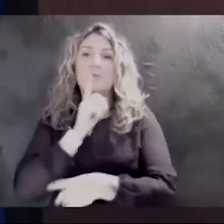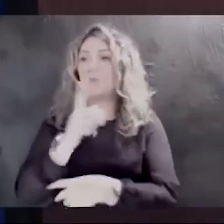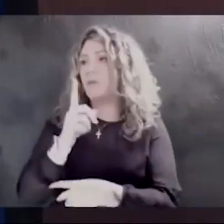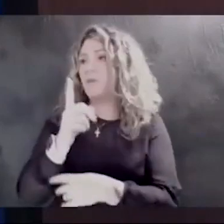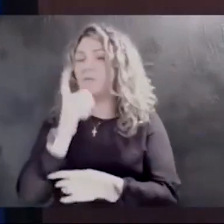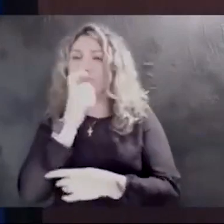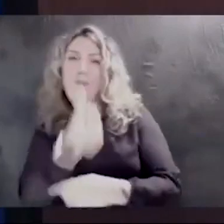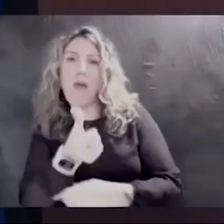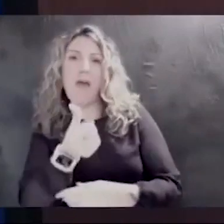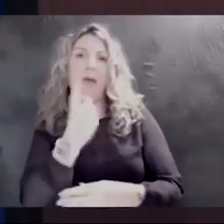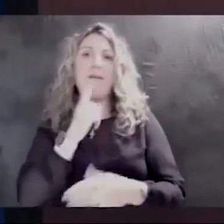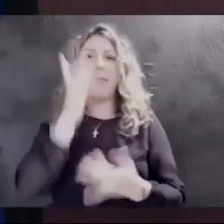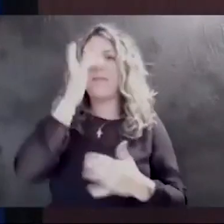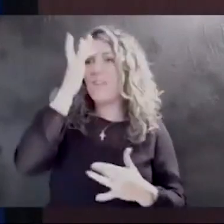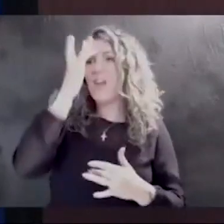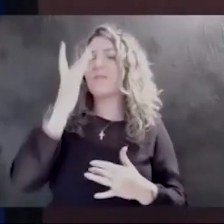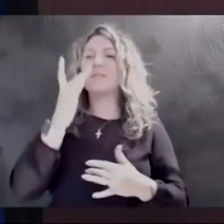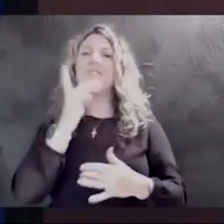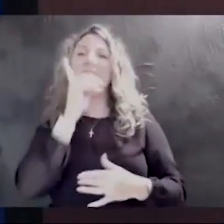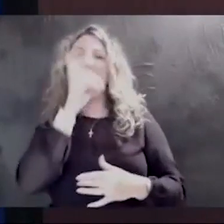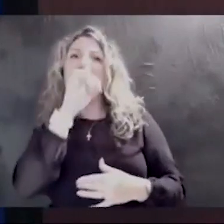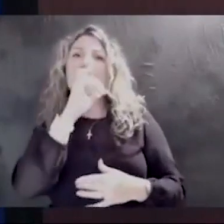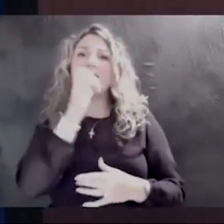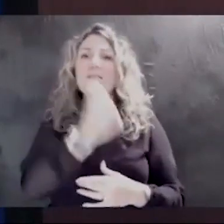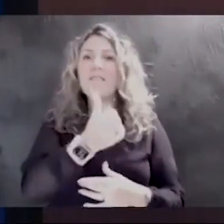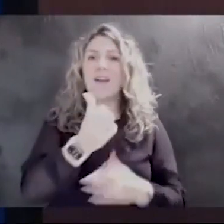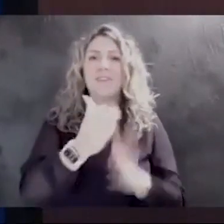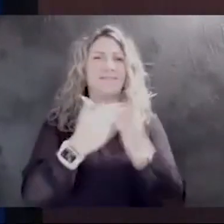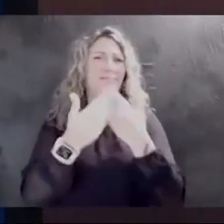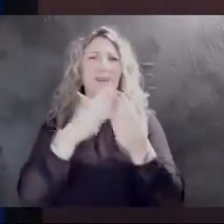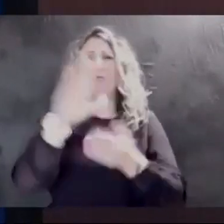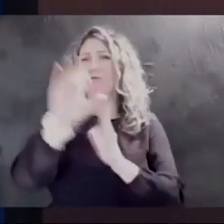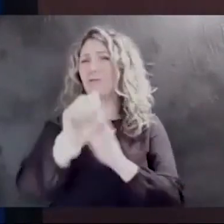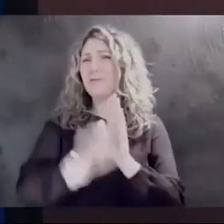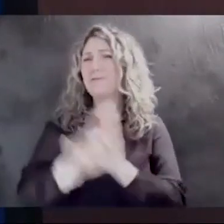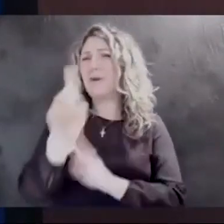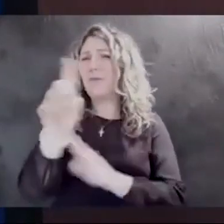the virus is real or not. It doesn't care what state you live in. It doesn't care what your color